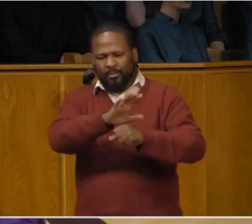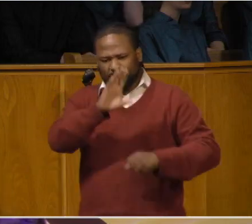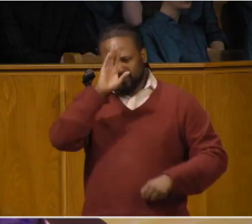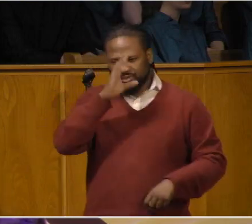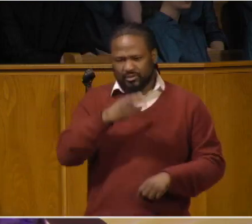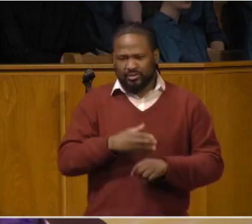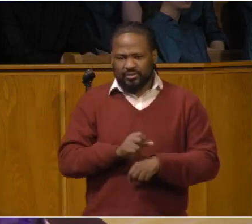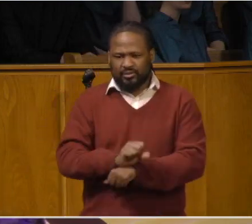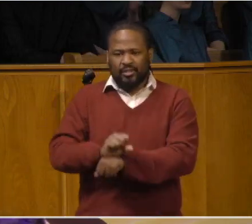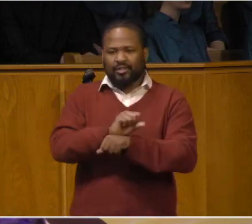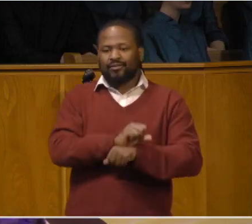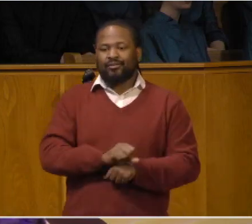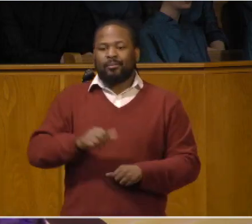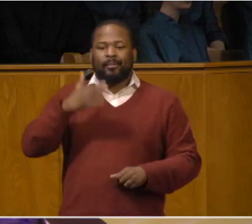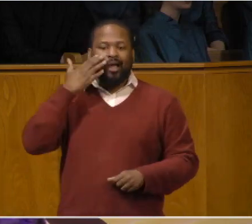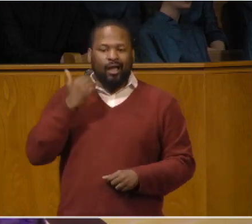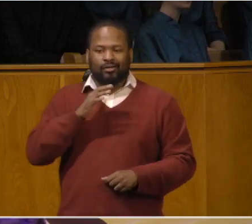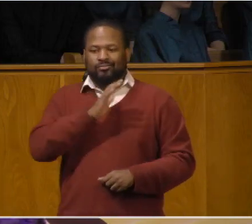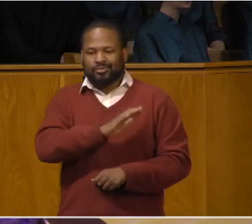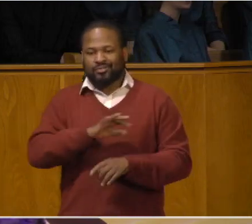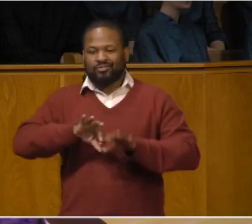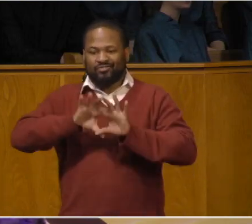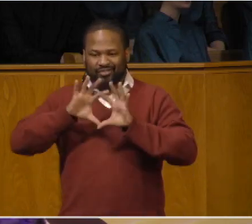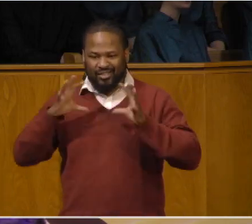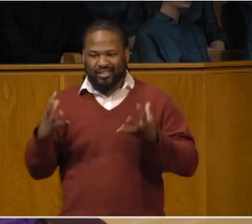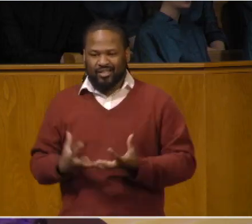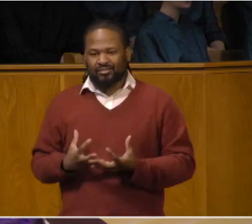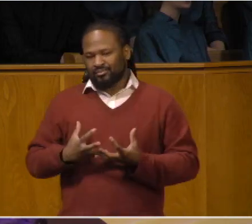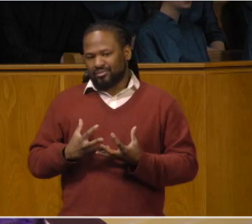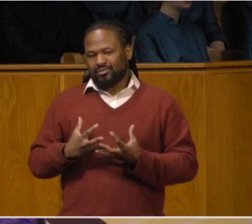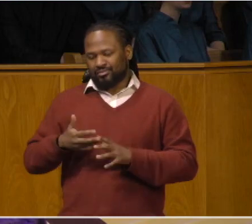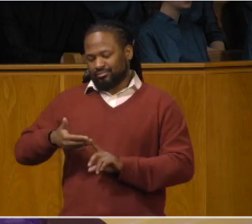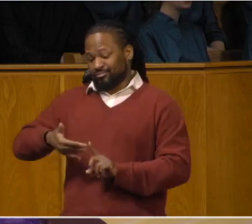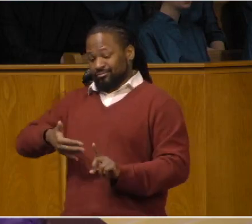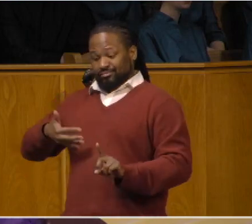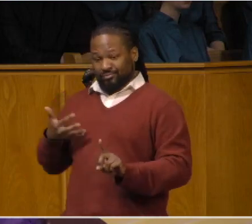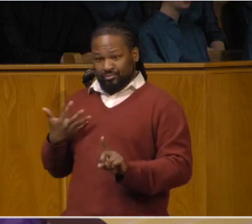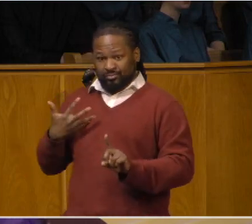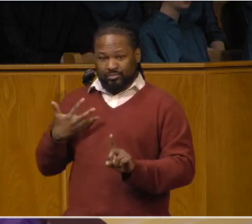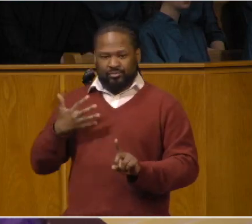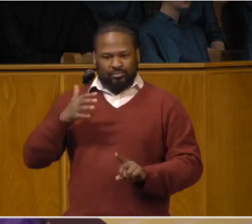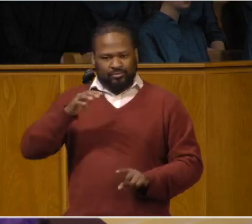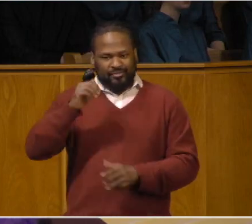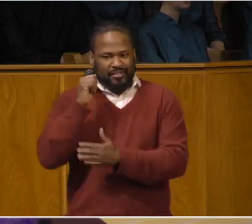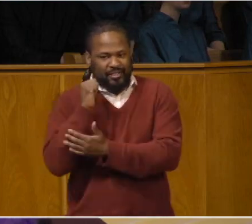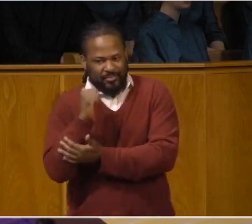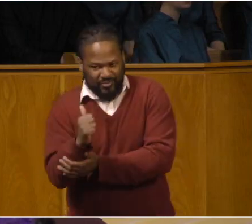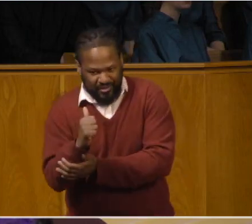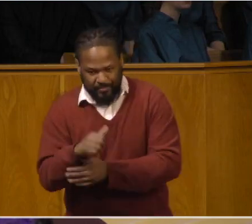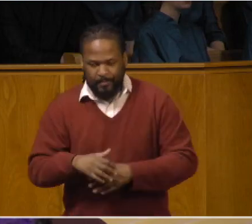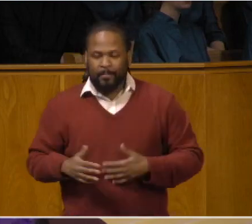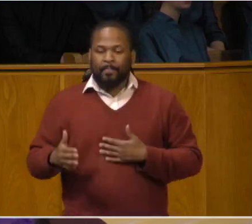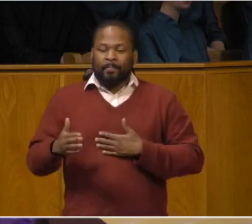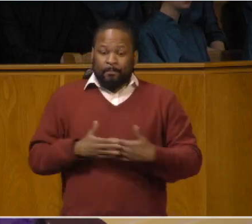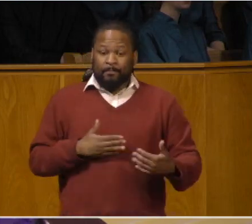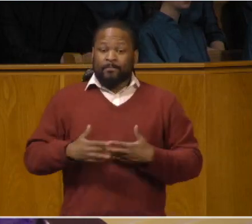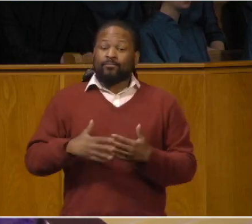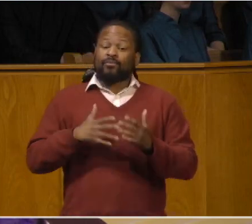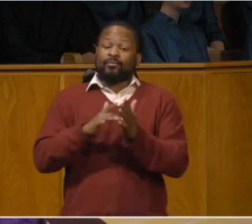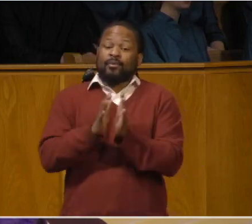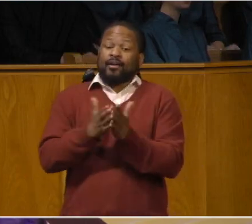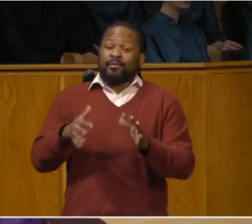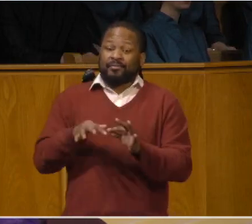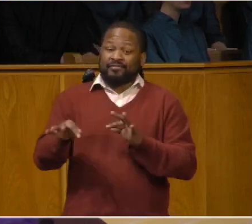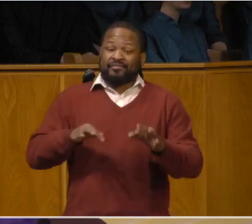biologically connected to Abraham. So Abraham does what God and Sarah says, and the text says that he